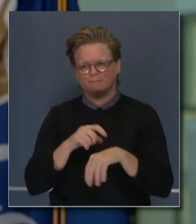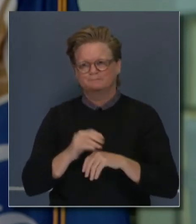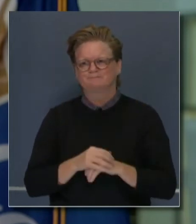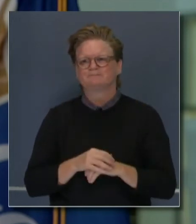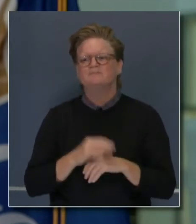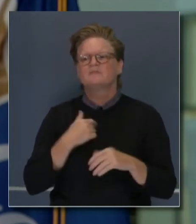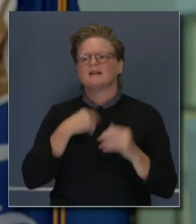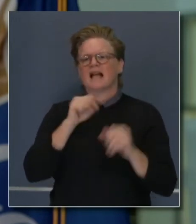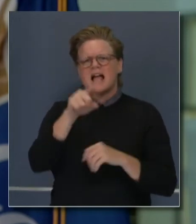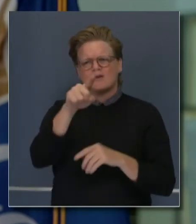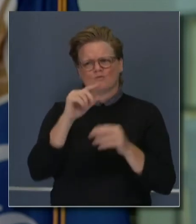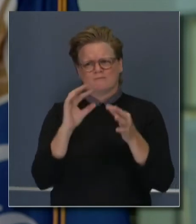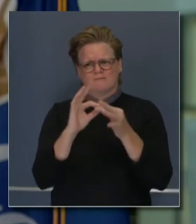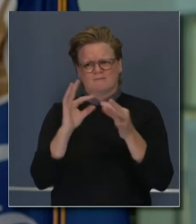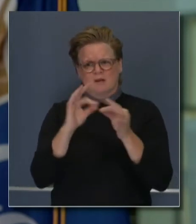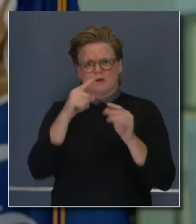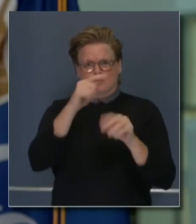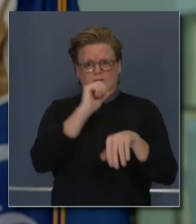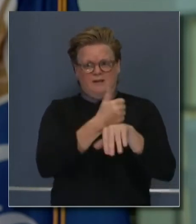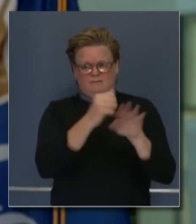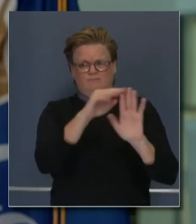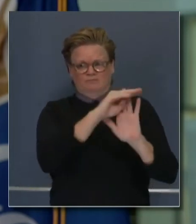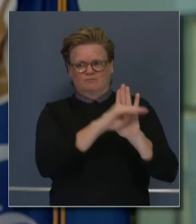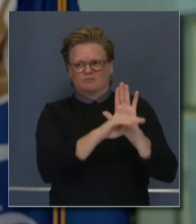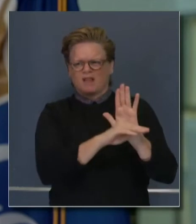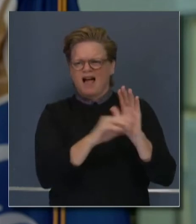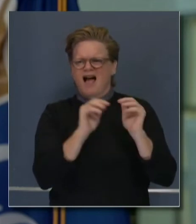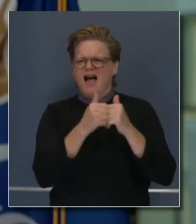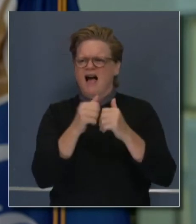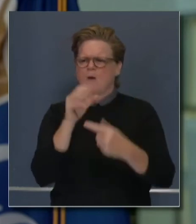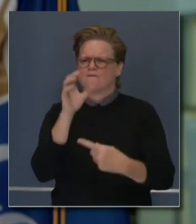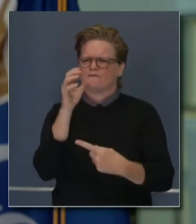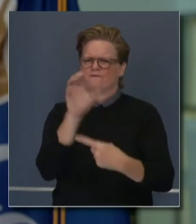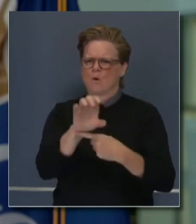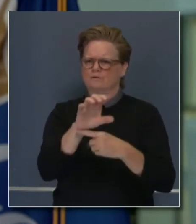the guidelines. One of the things we've seen over the last couple of months is